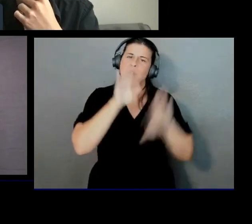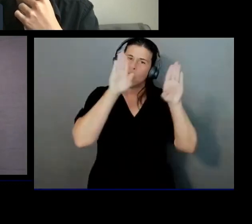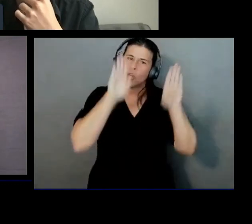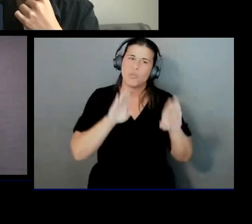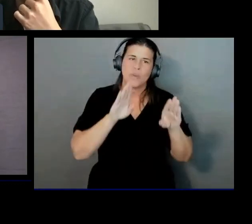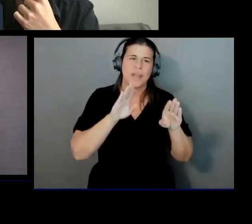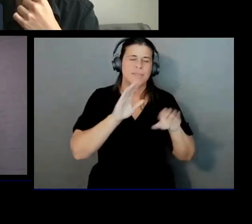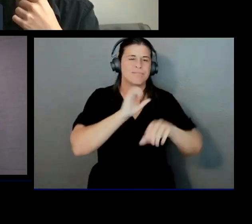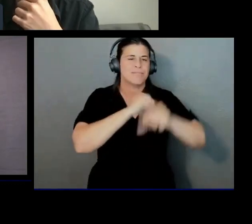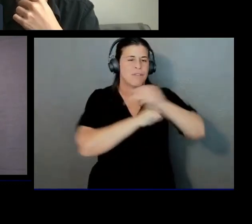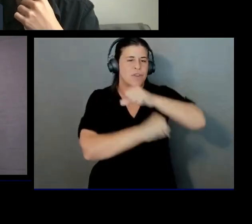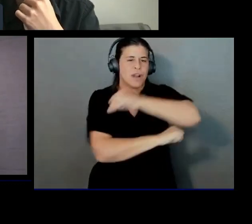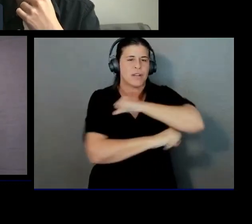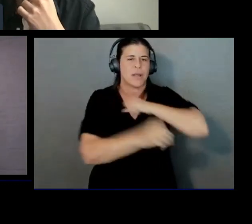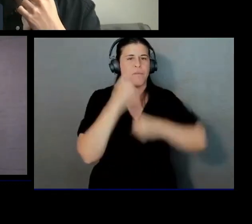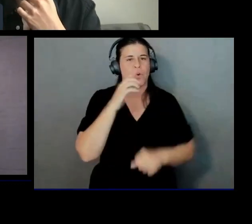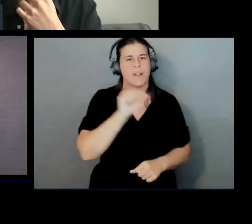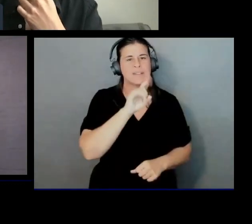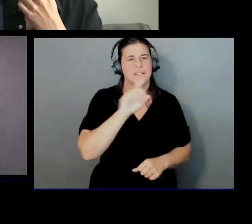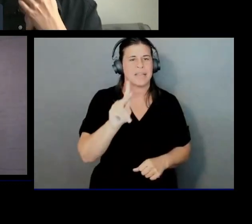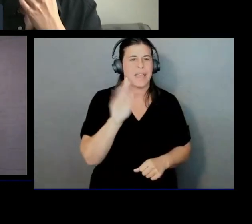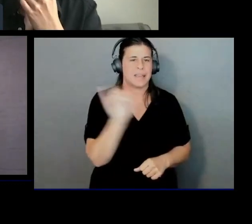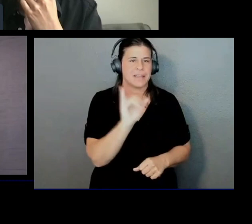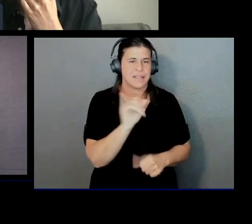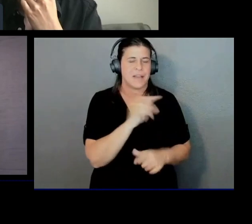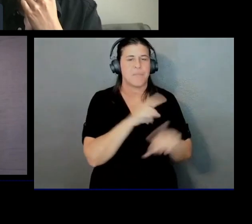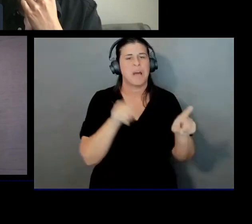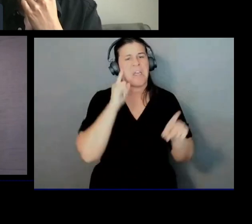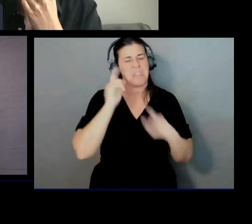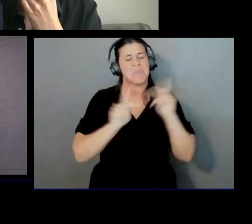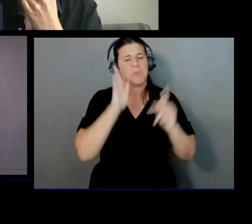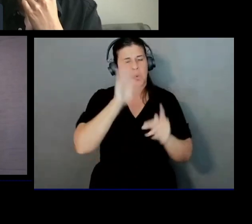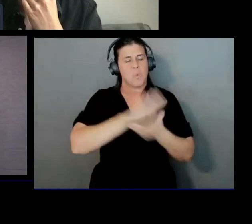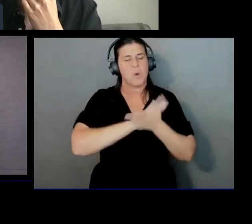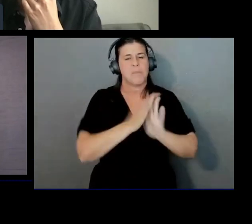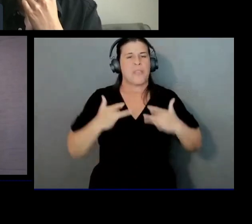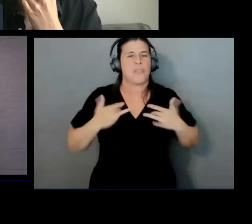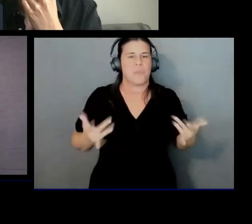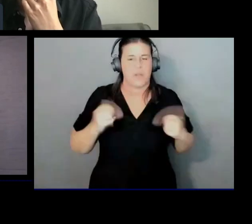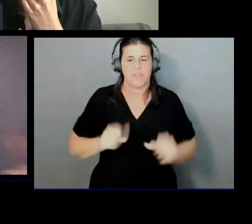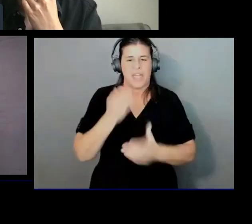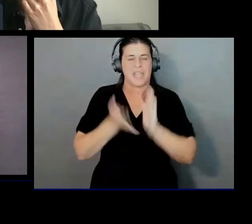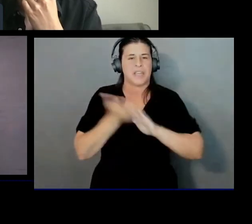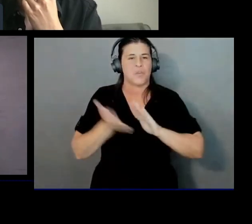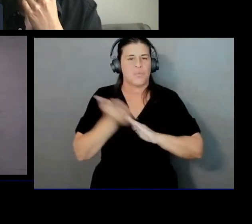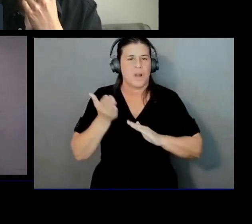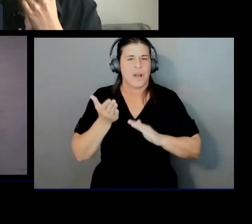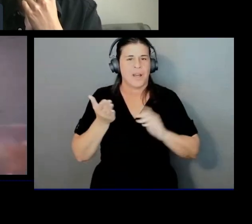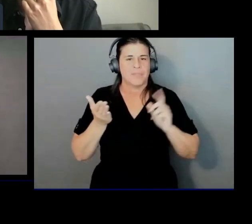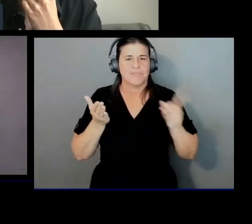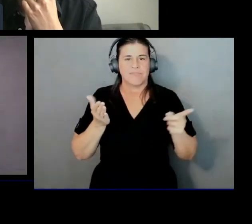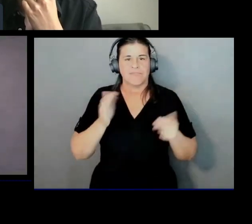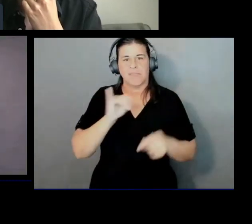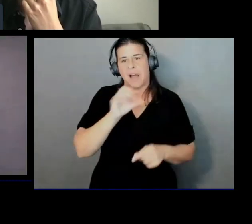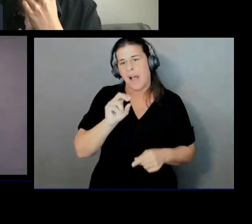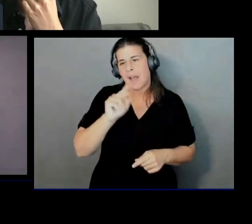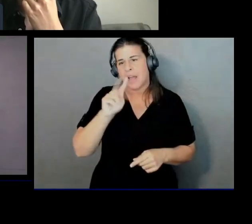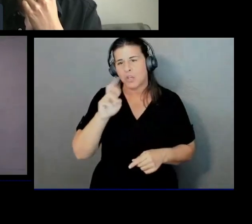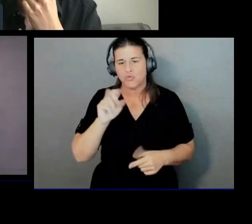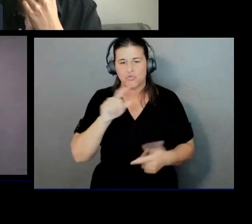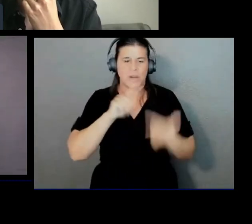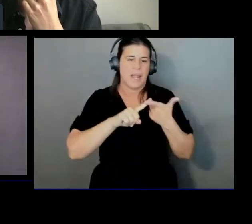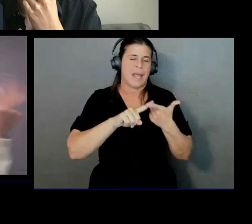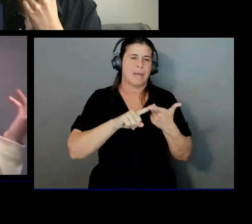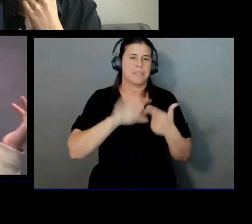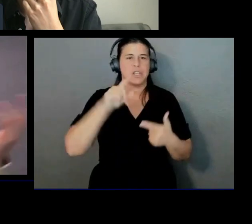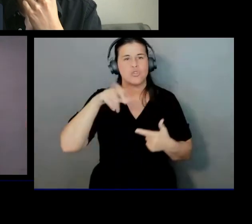great SDK, and I think people are going to be really excited that they can run on ion traps and superconducting qubits